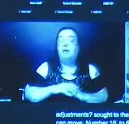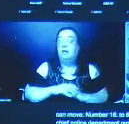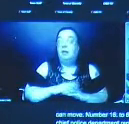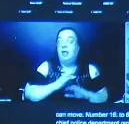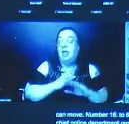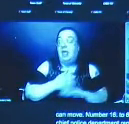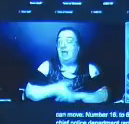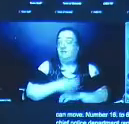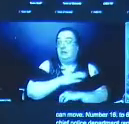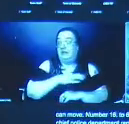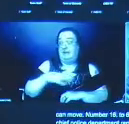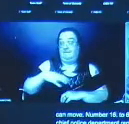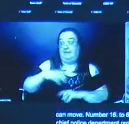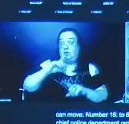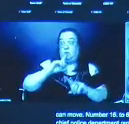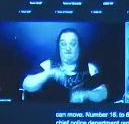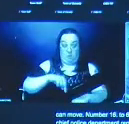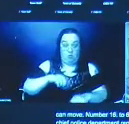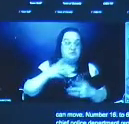committee reports.